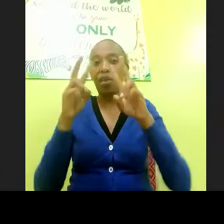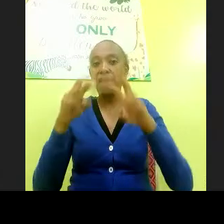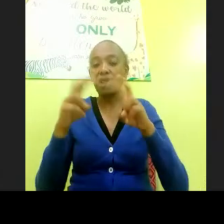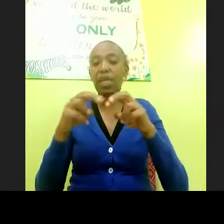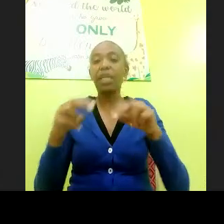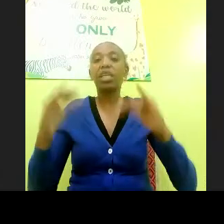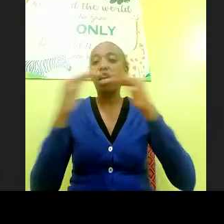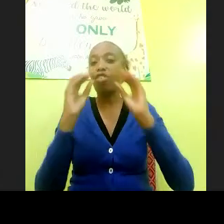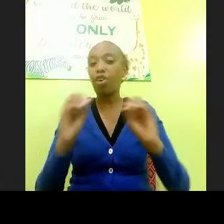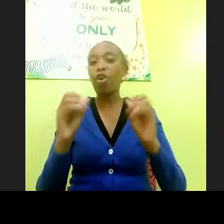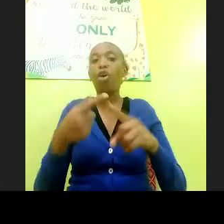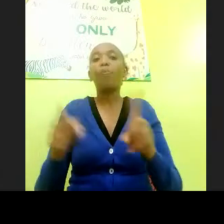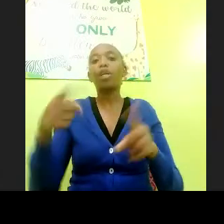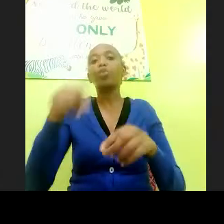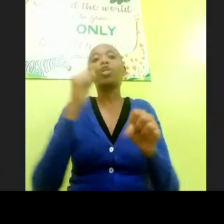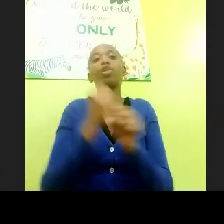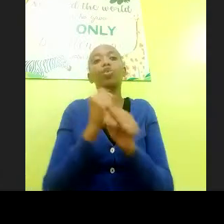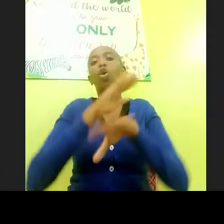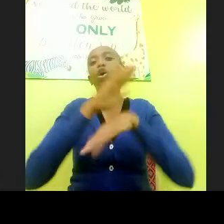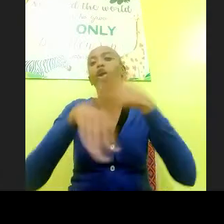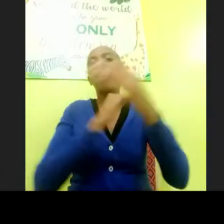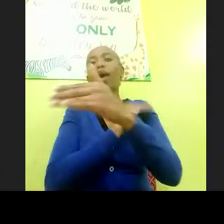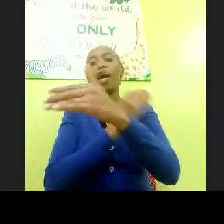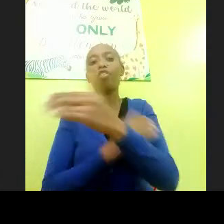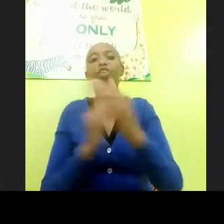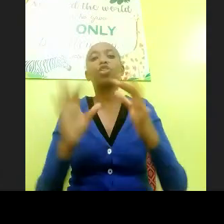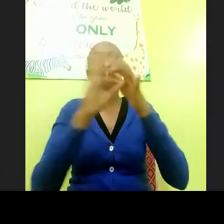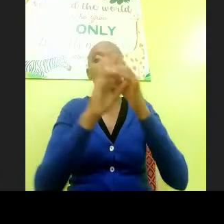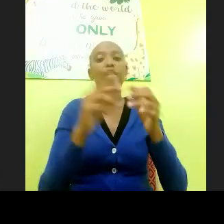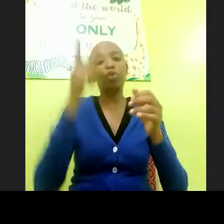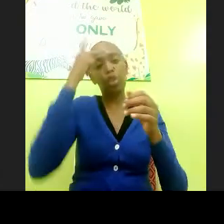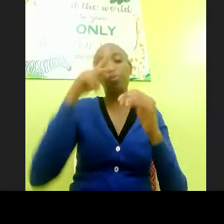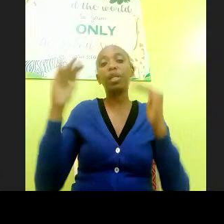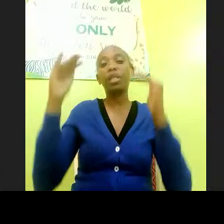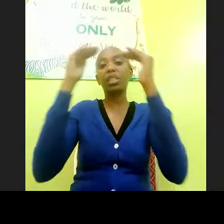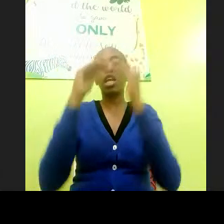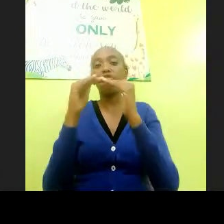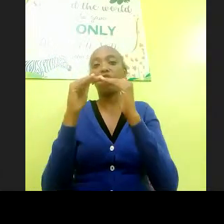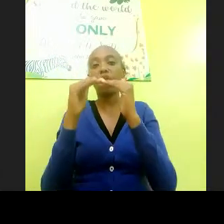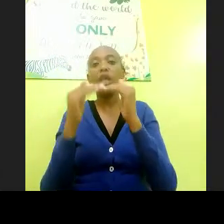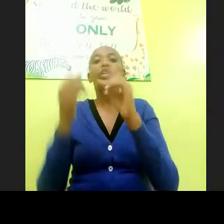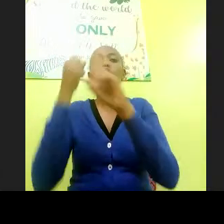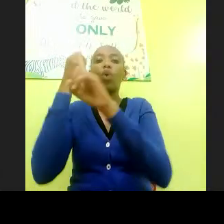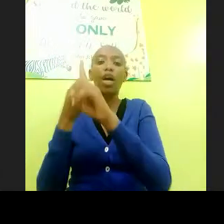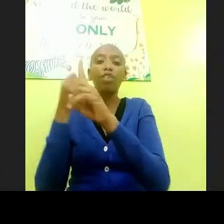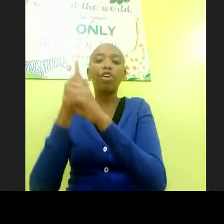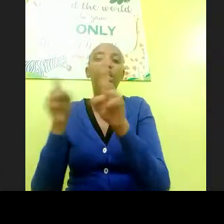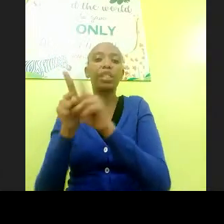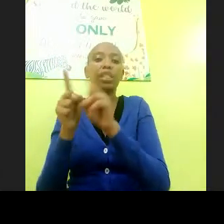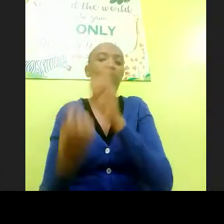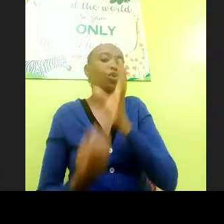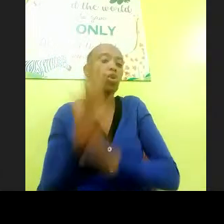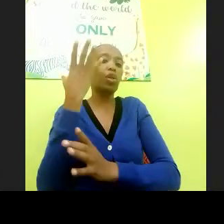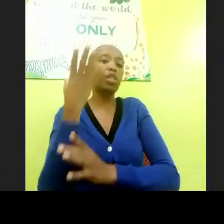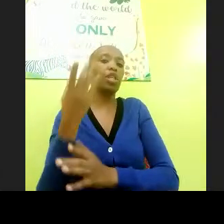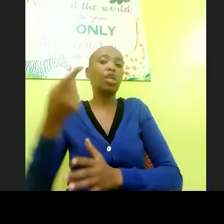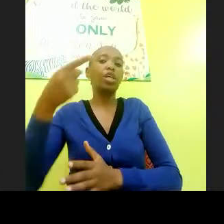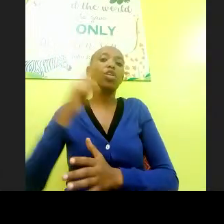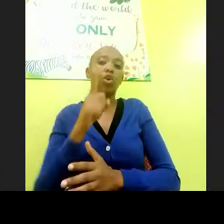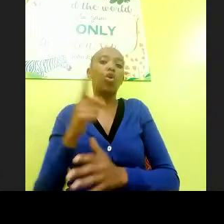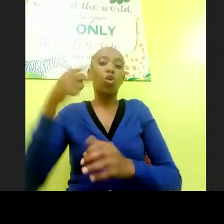We will do all our efforts to connect this to the policy level, to advocate and to lobby, so we can